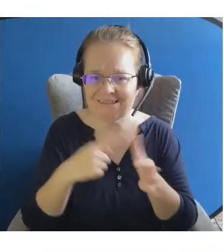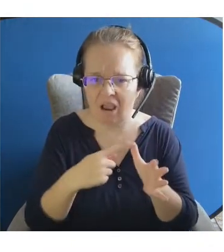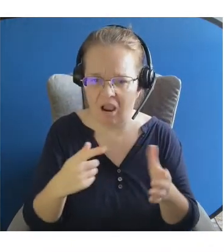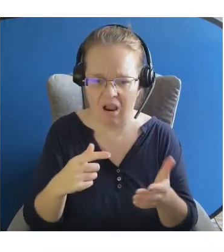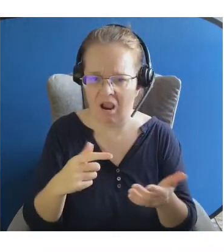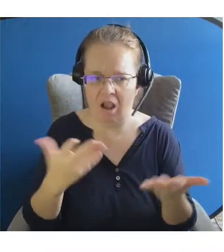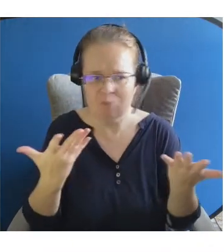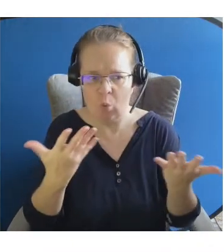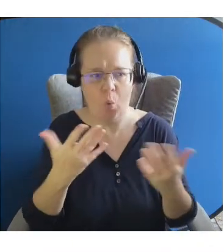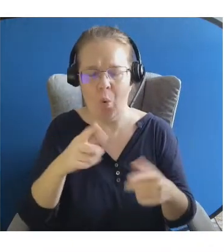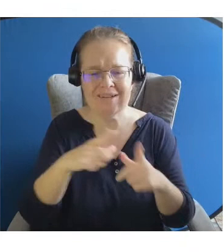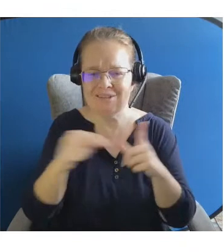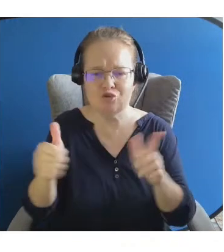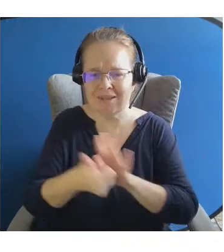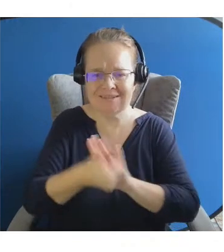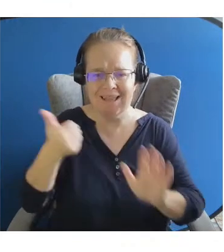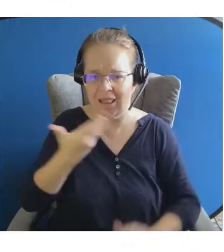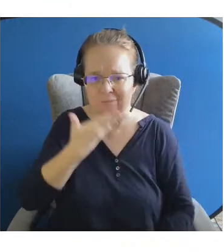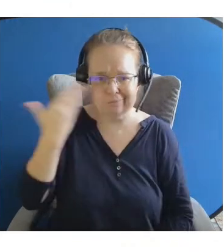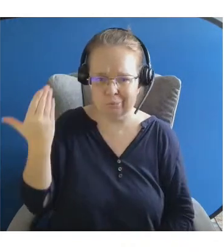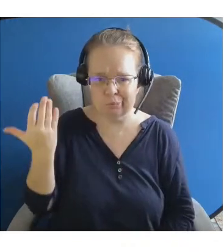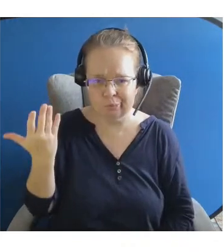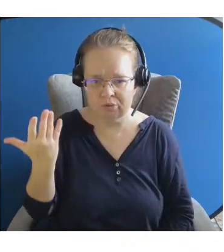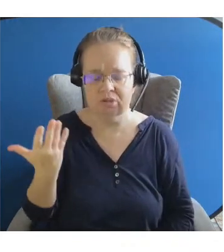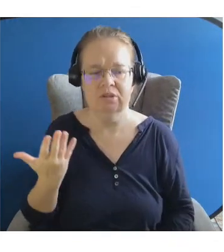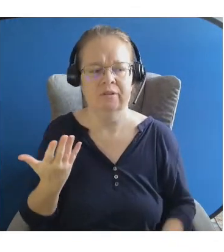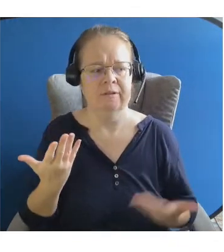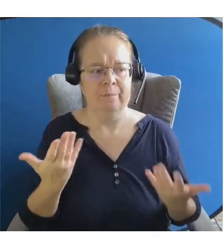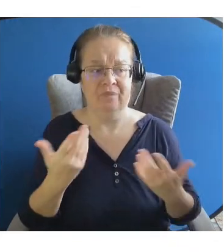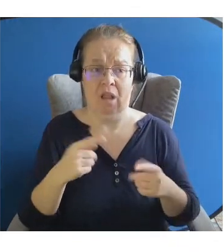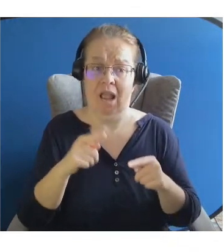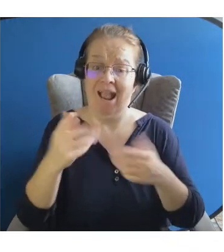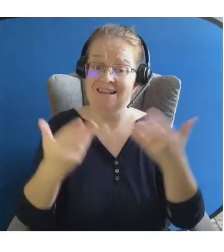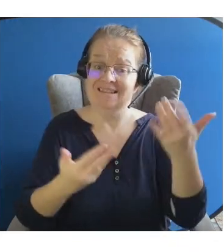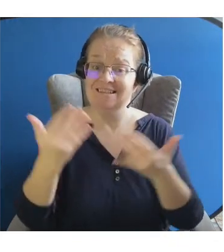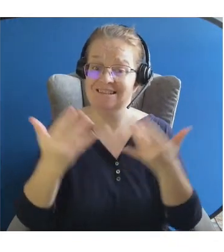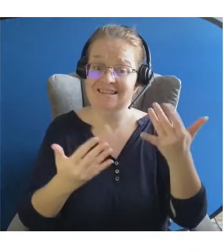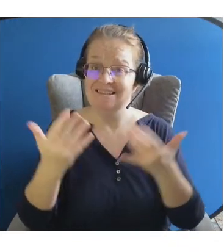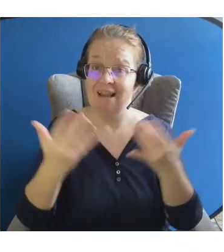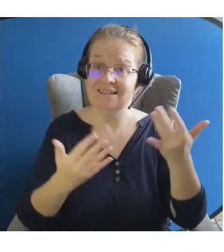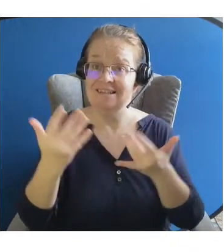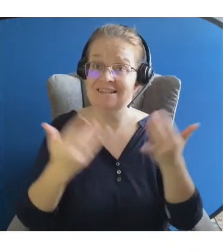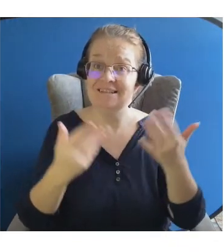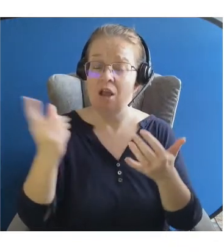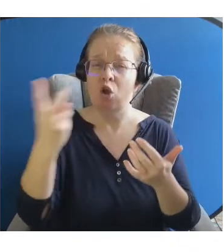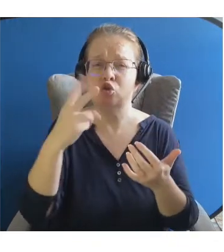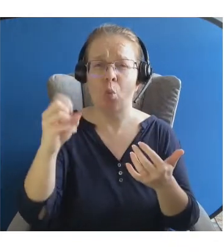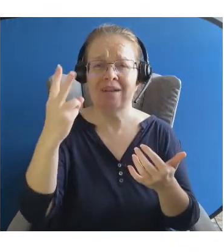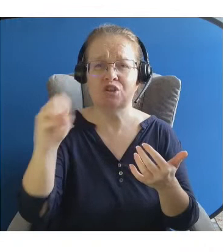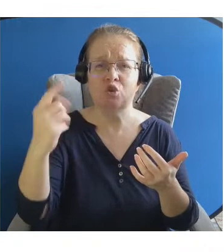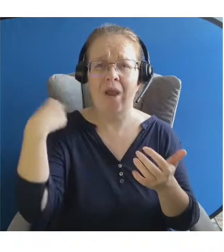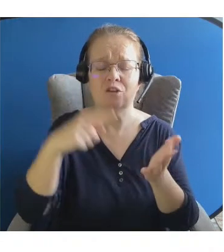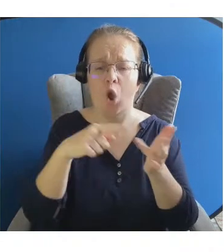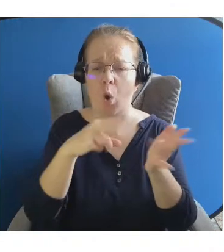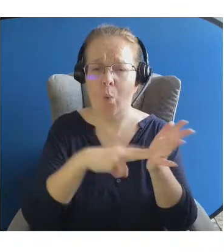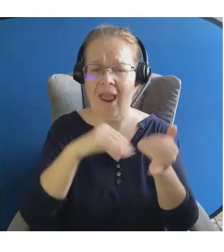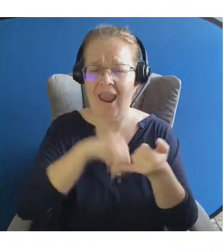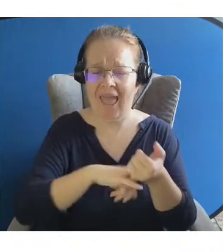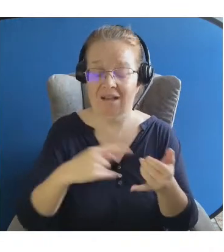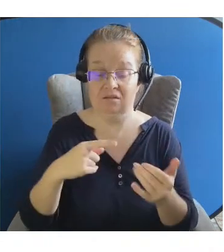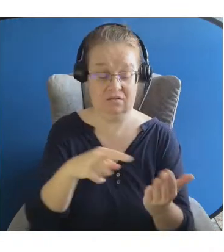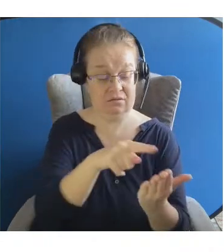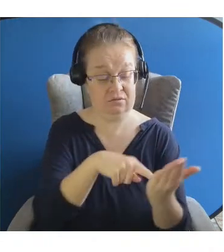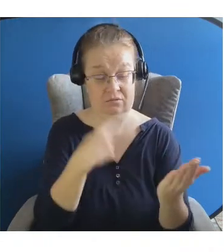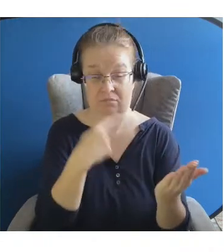statistics show that disabled people, that there was a 2020 figures from the ONS that said that